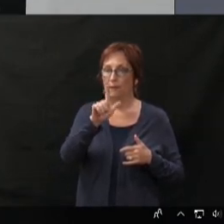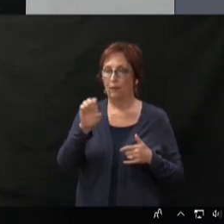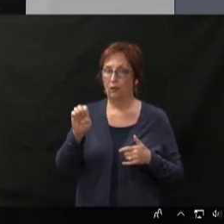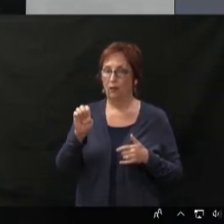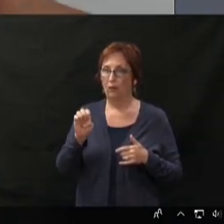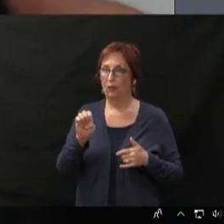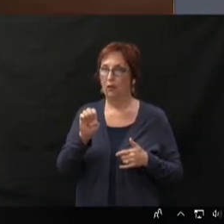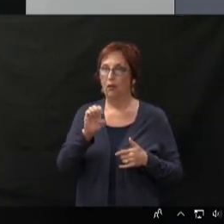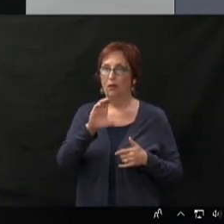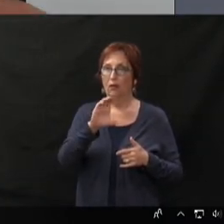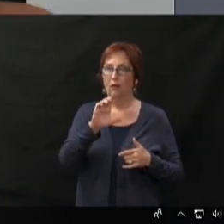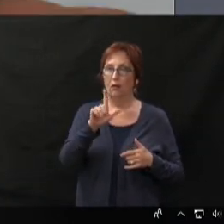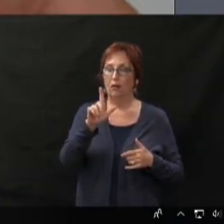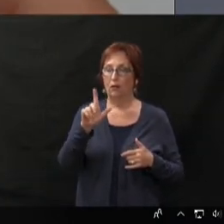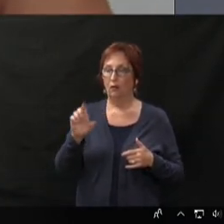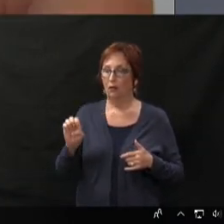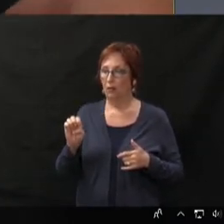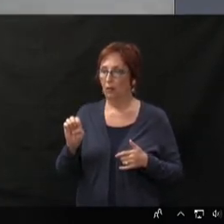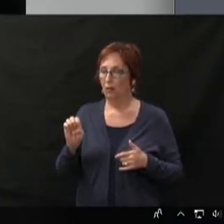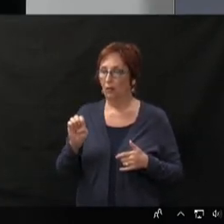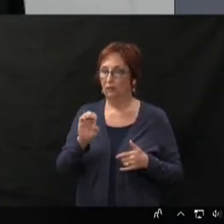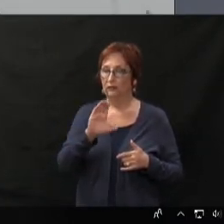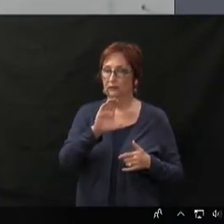Coal. Coal.